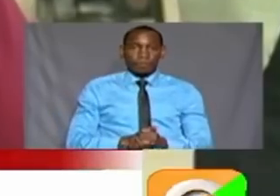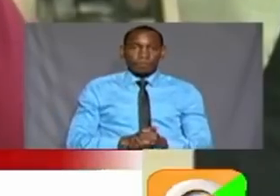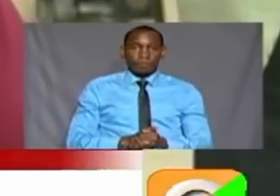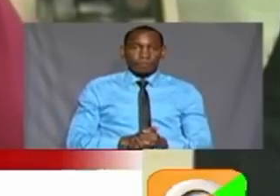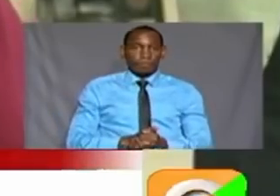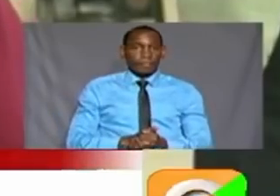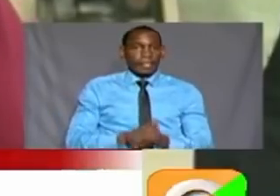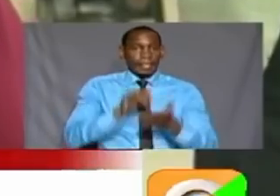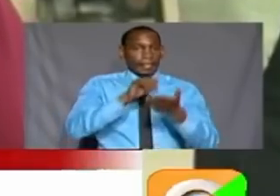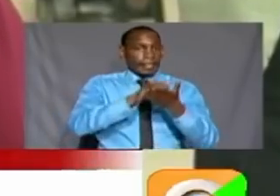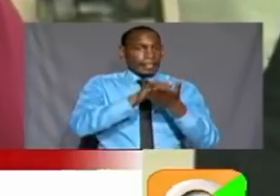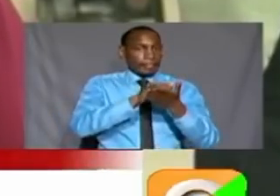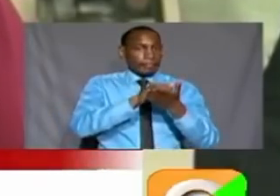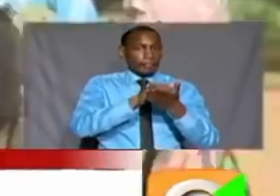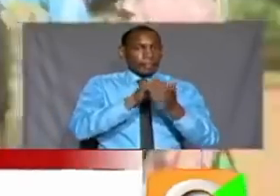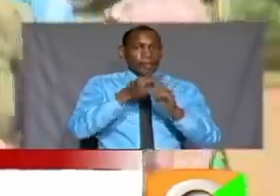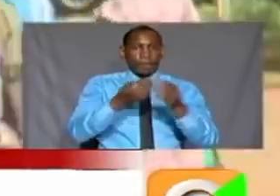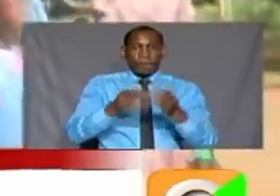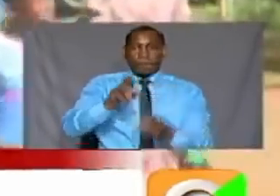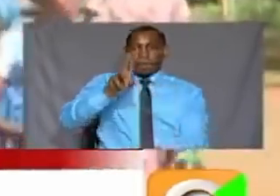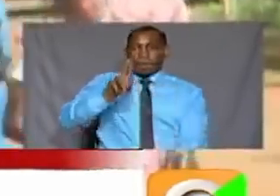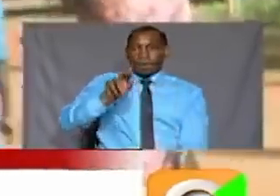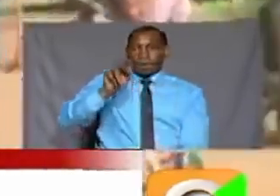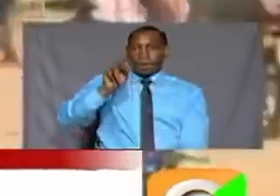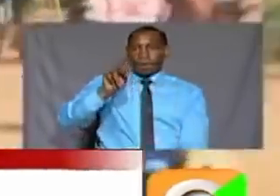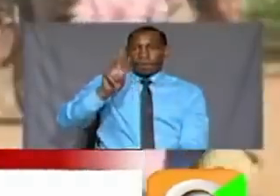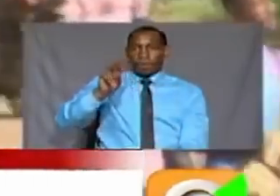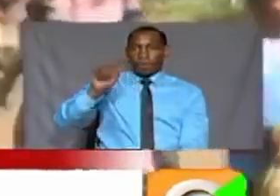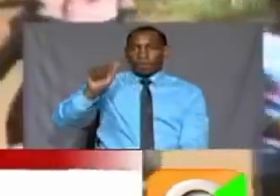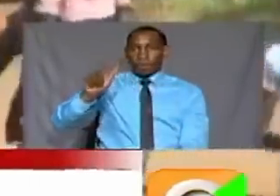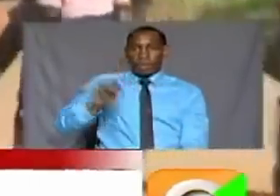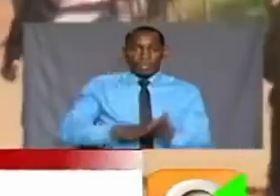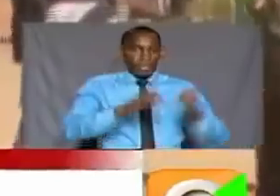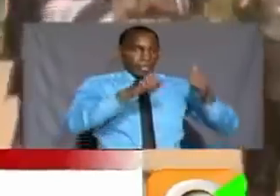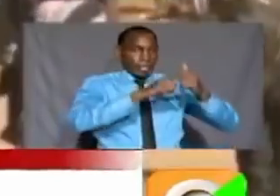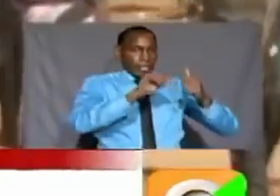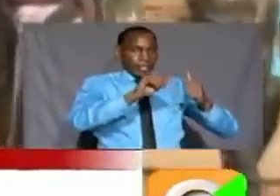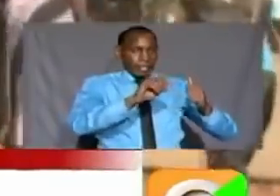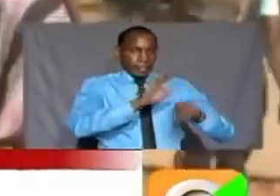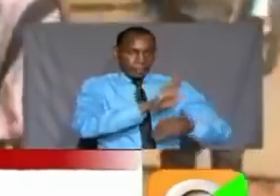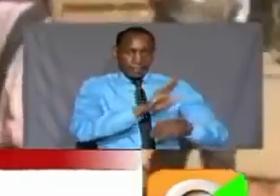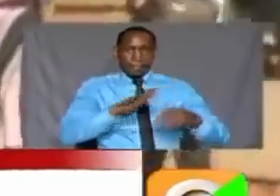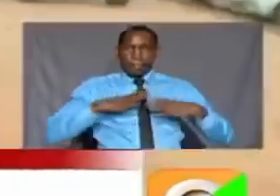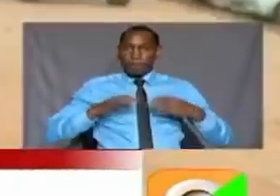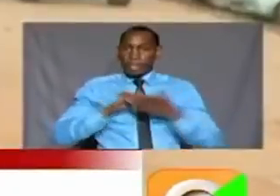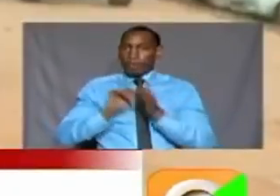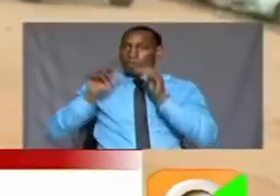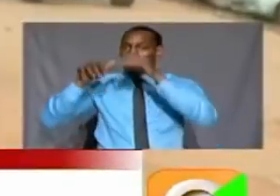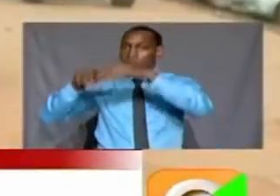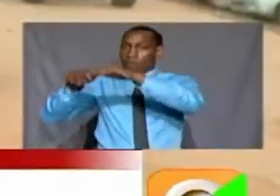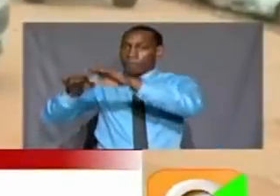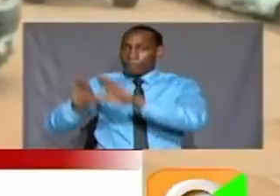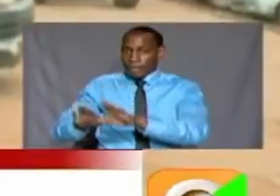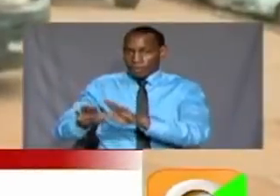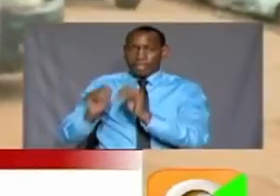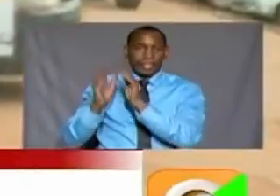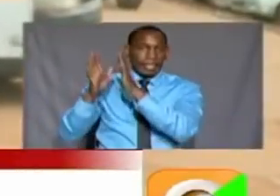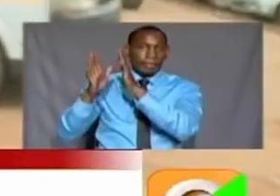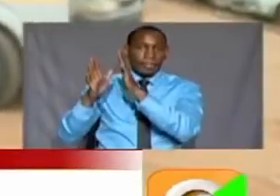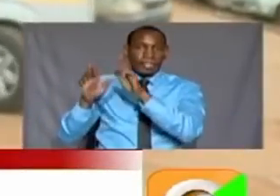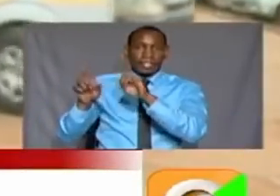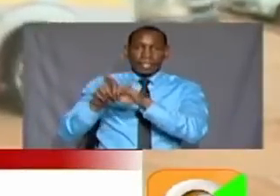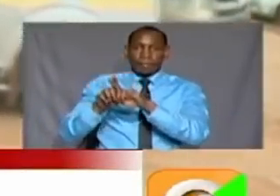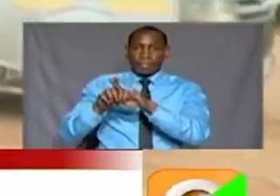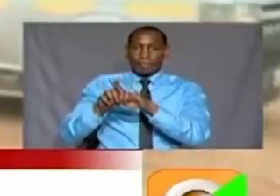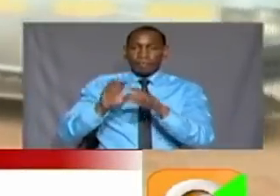and that was from Ukwala. The 60, just a fraction of the crowd that gathered at Kinda Village for the burial. The